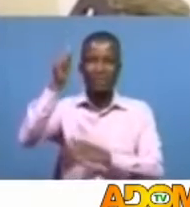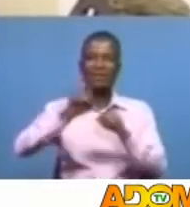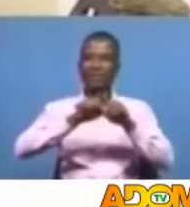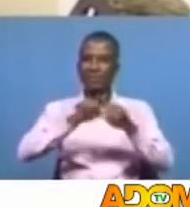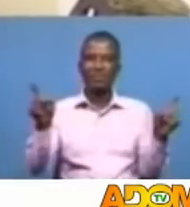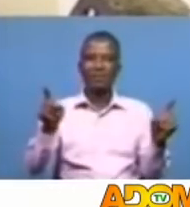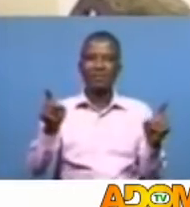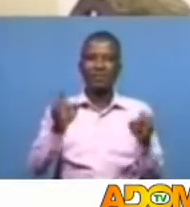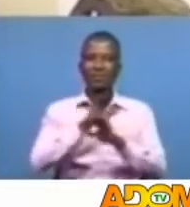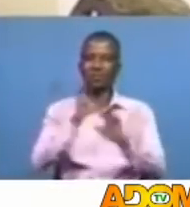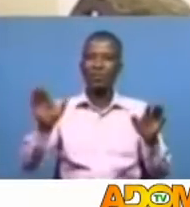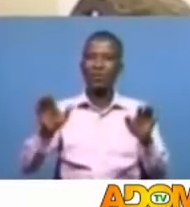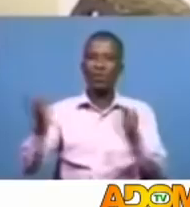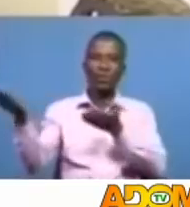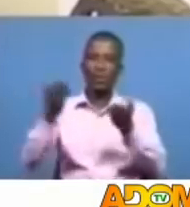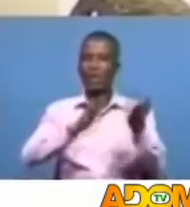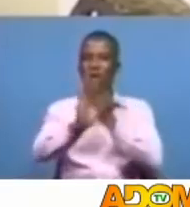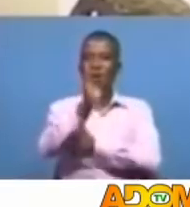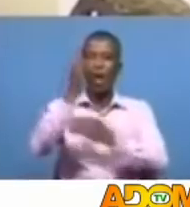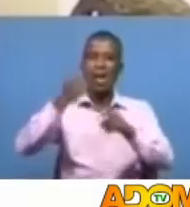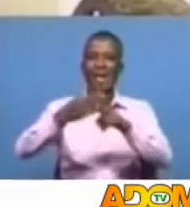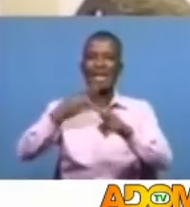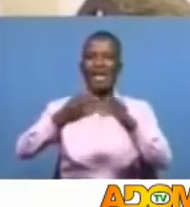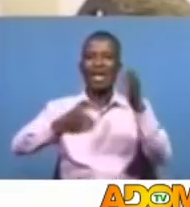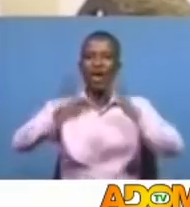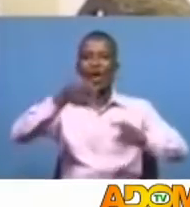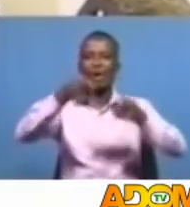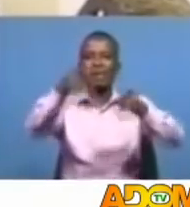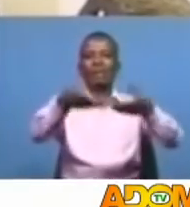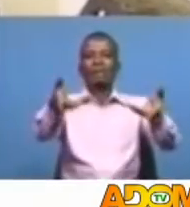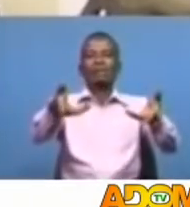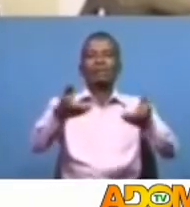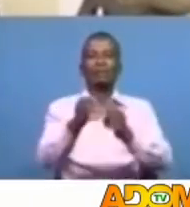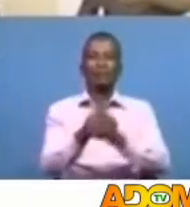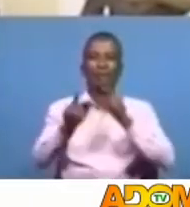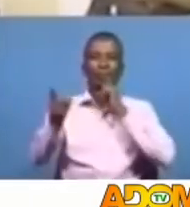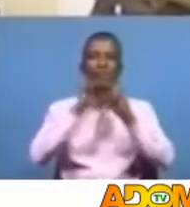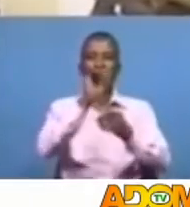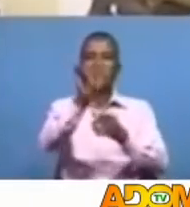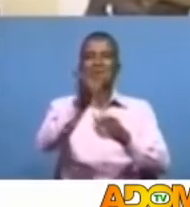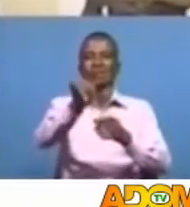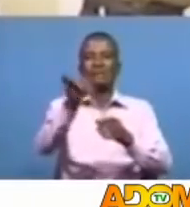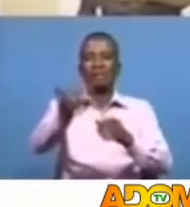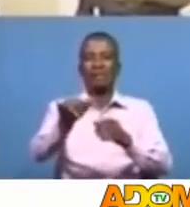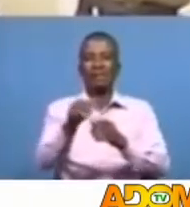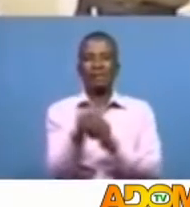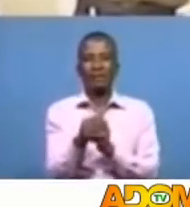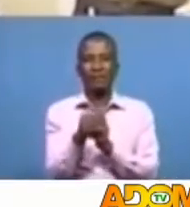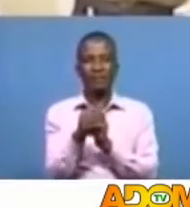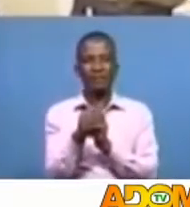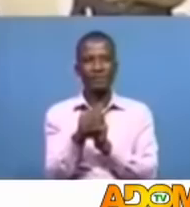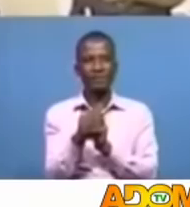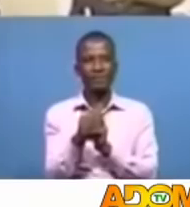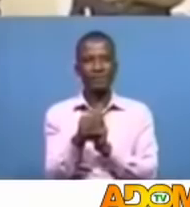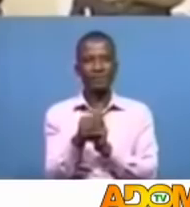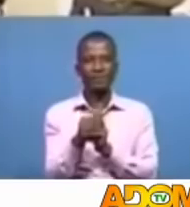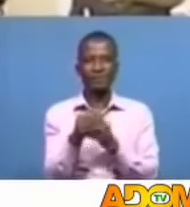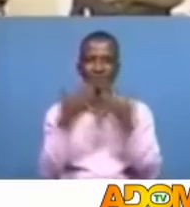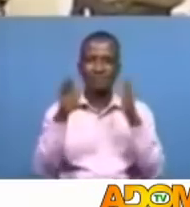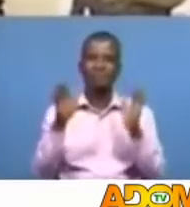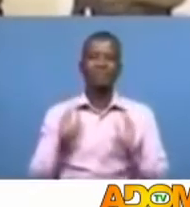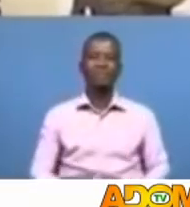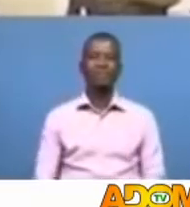not bring God into the courtroom to now claim that because of God, application should be granted. That's my